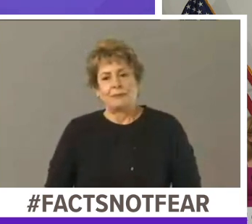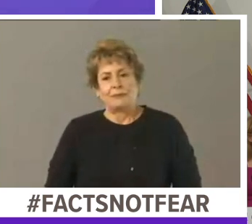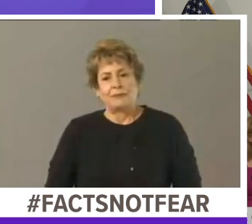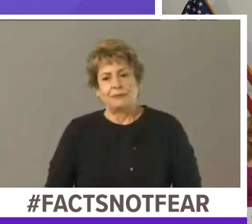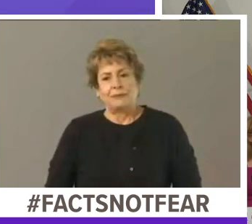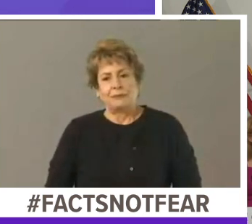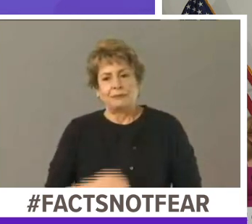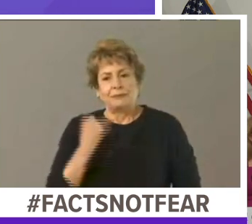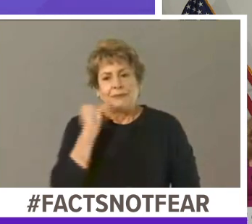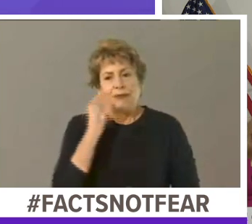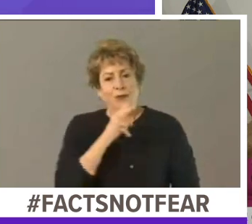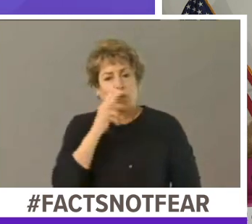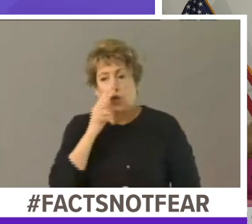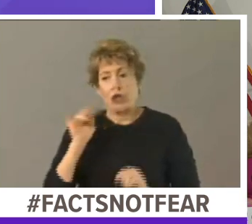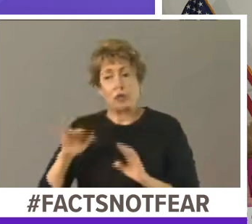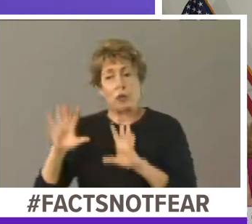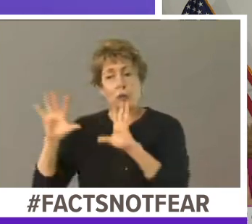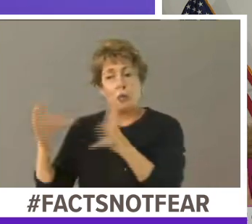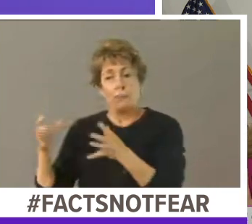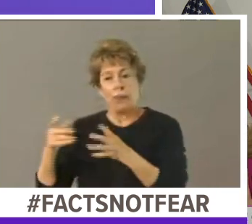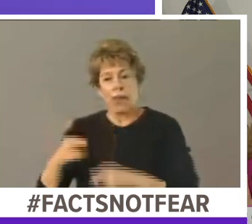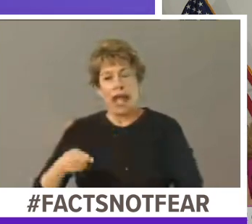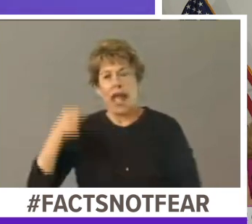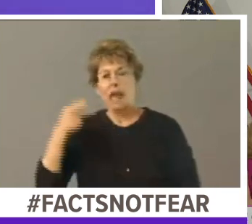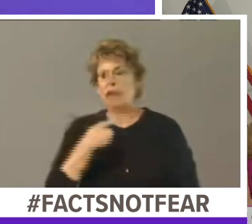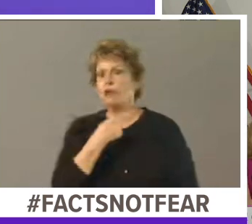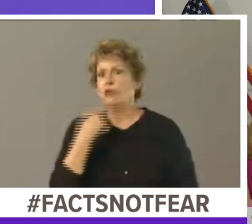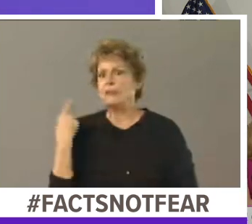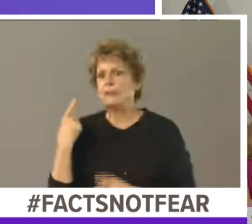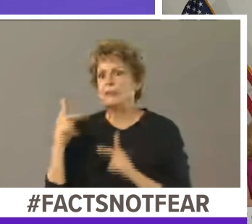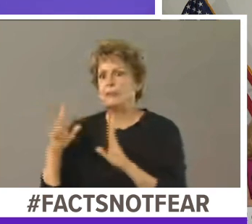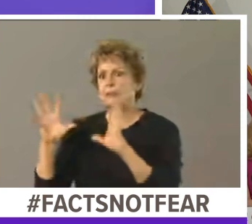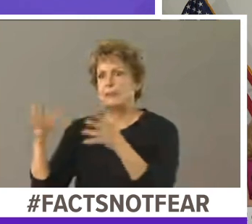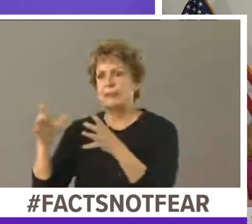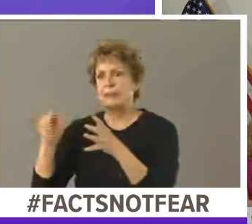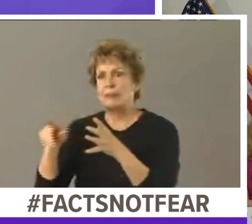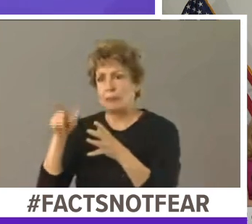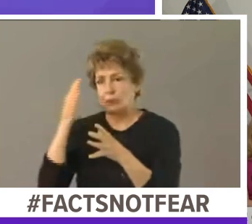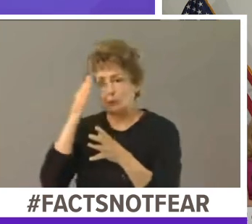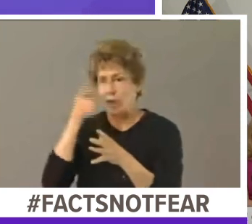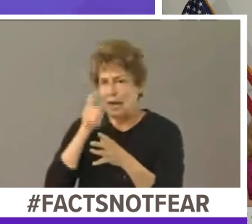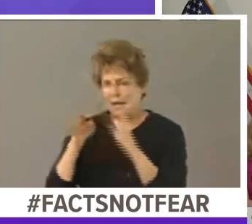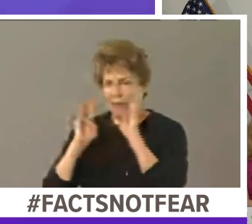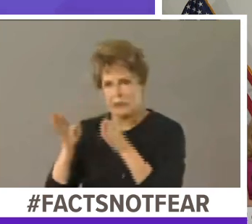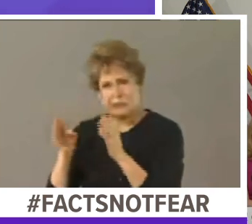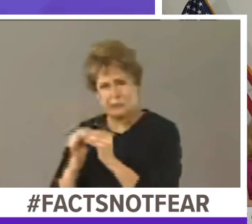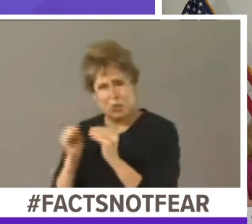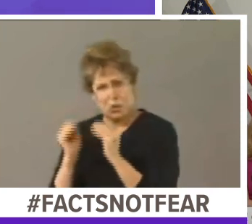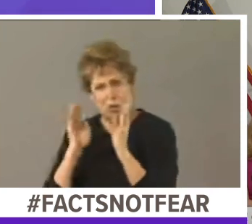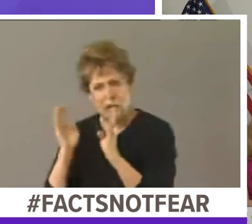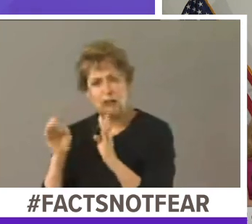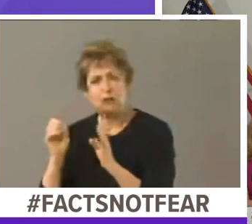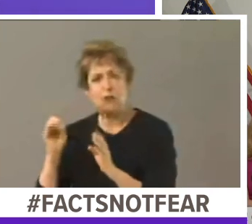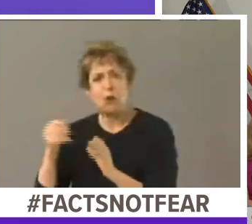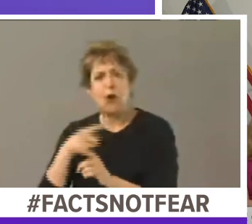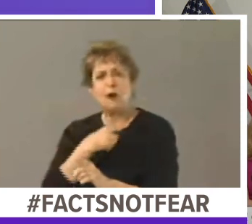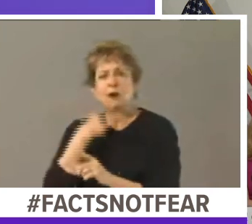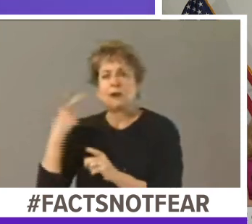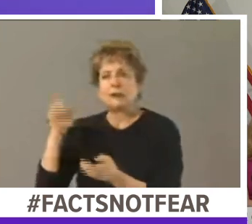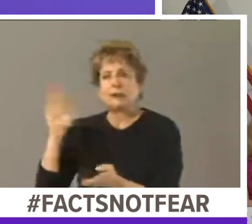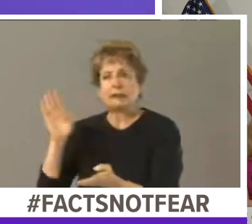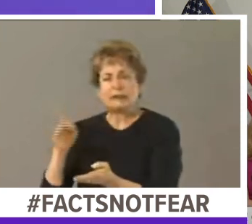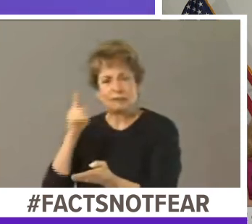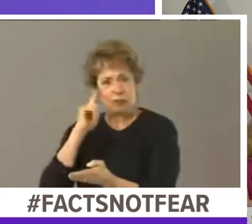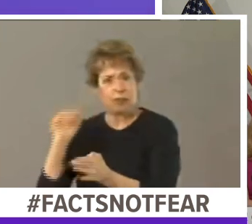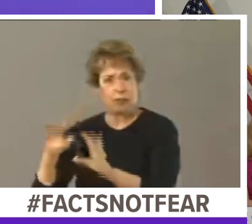risk type activities to limit them in the state of Arizona and used